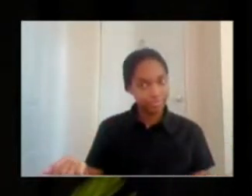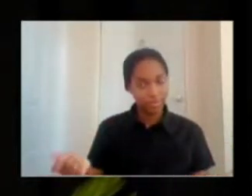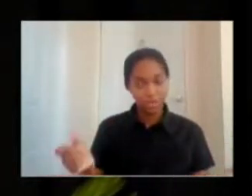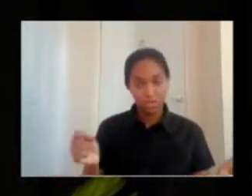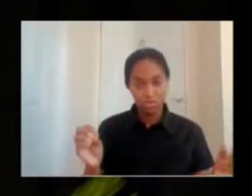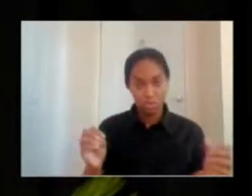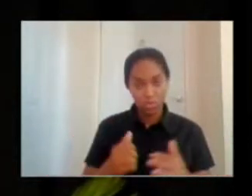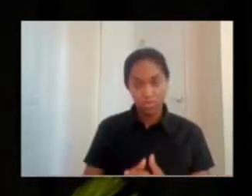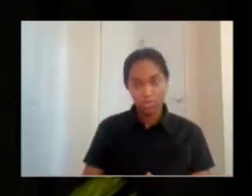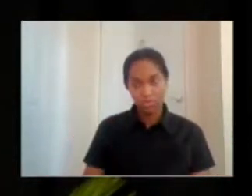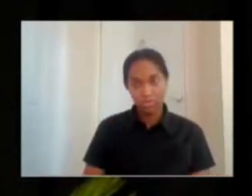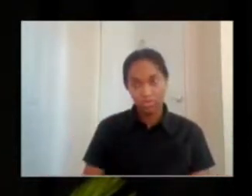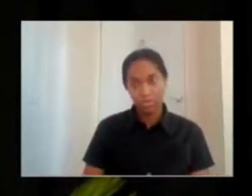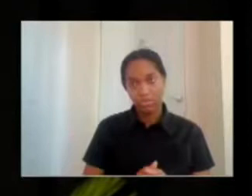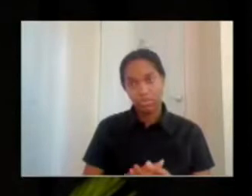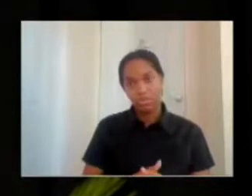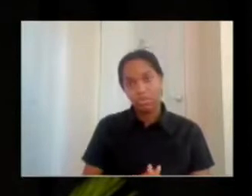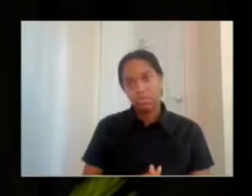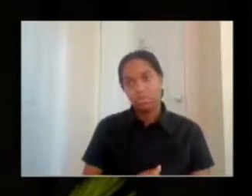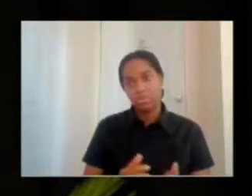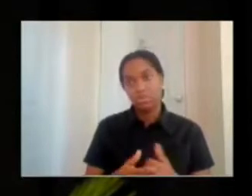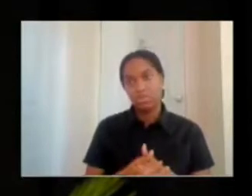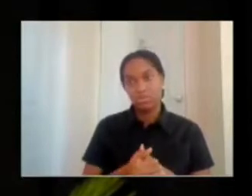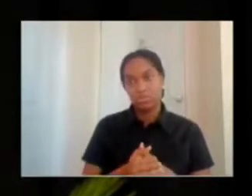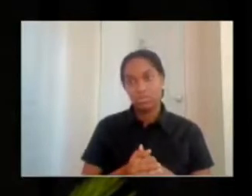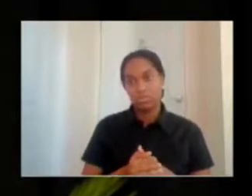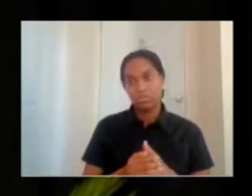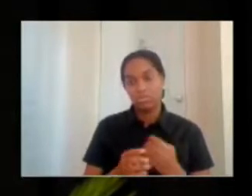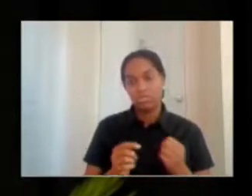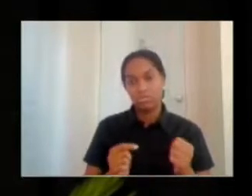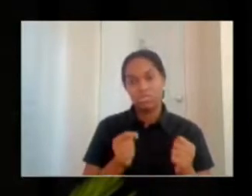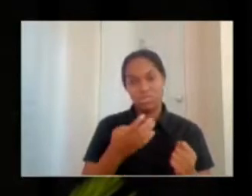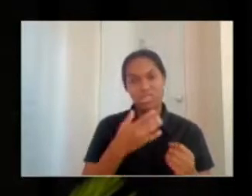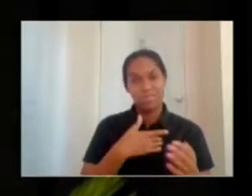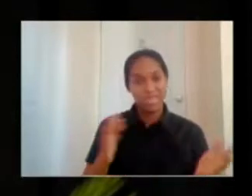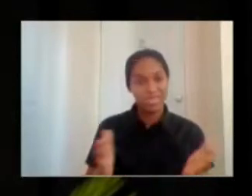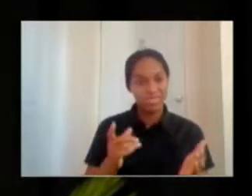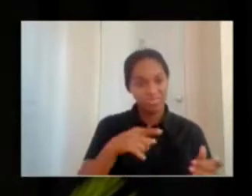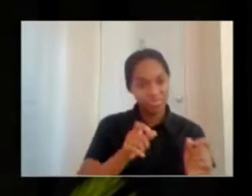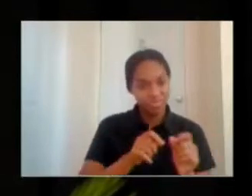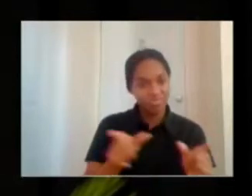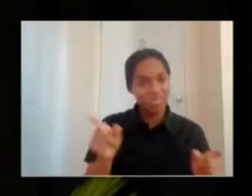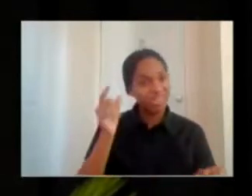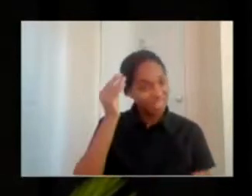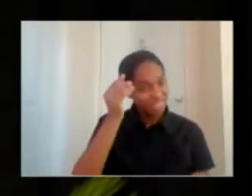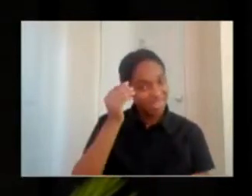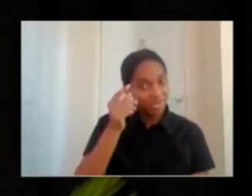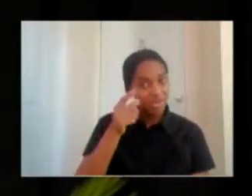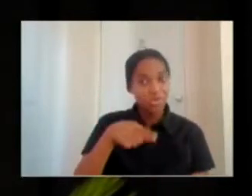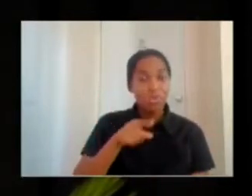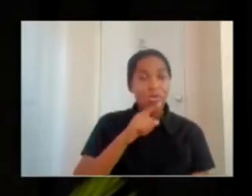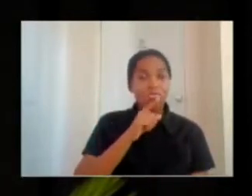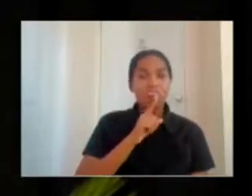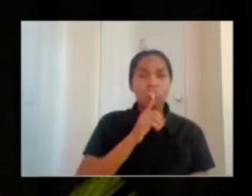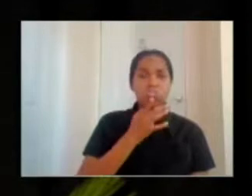So that's something that I would really encourage Jamaican broadcasters to think about. You guys are so lucky. You got your new spectrum